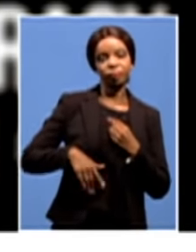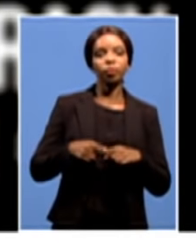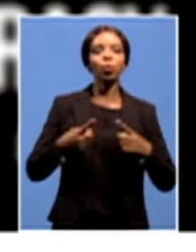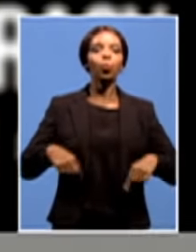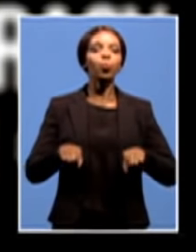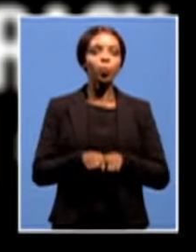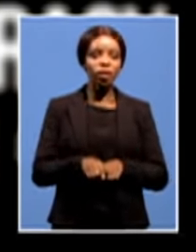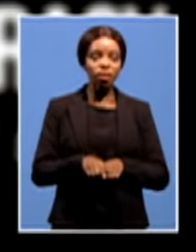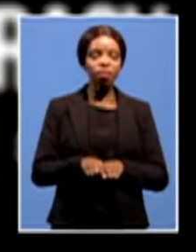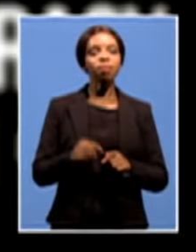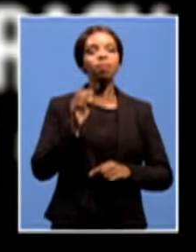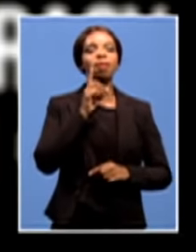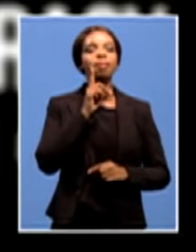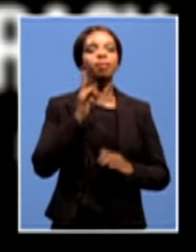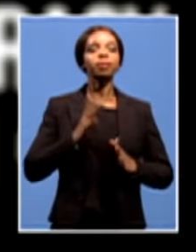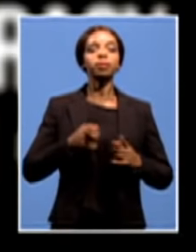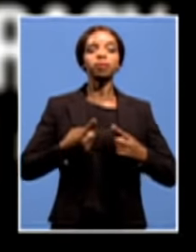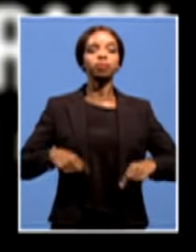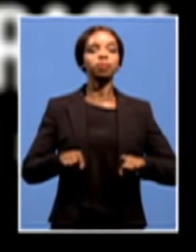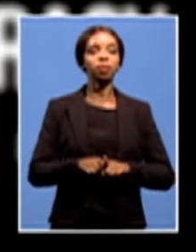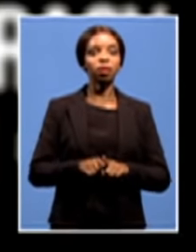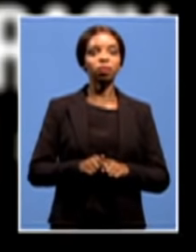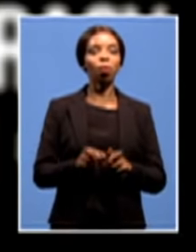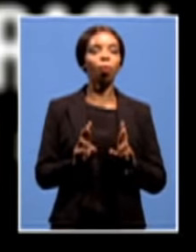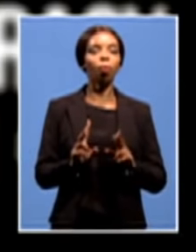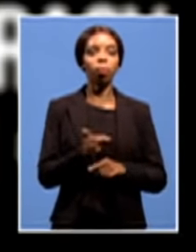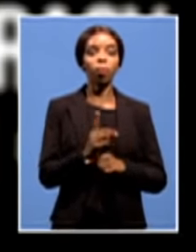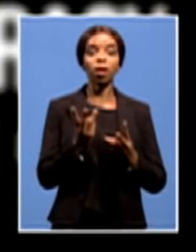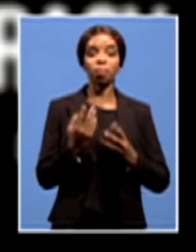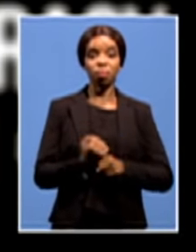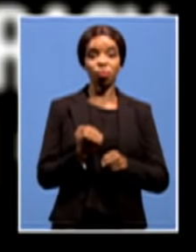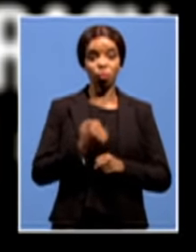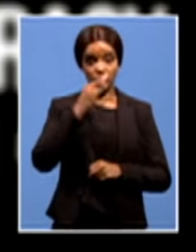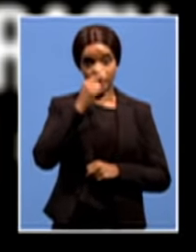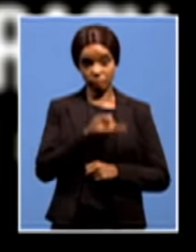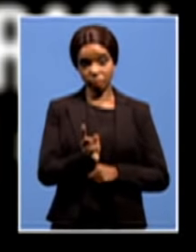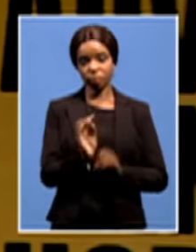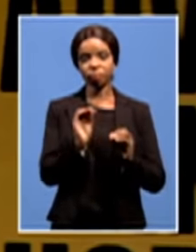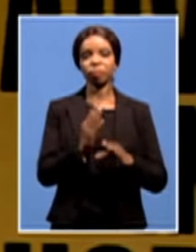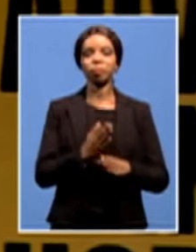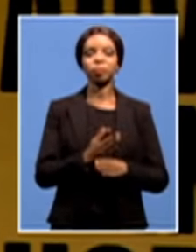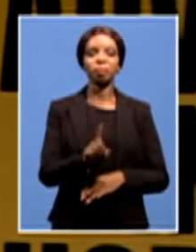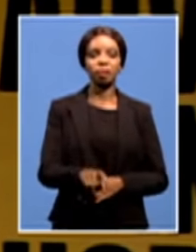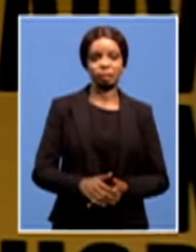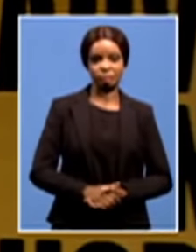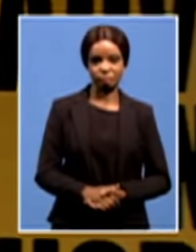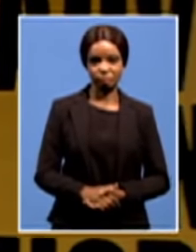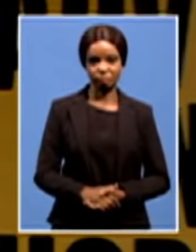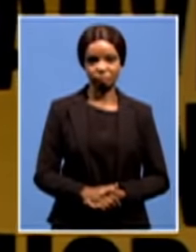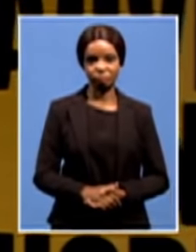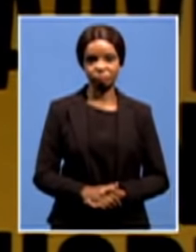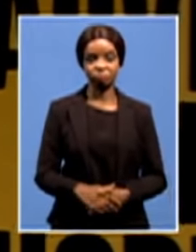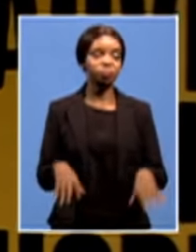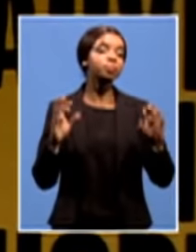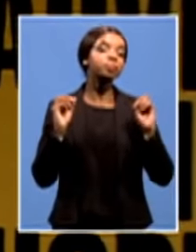educators, our wish is that these practitioners must get to the system. Right, if you want to be